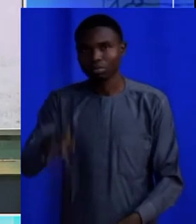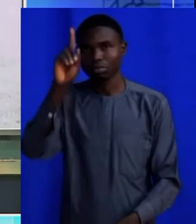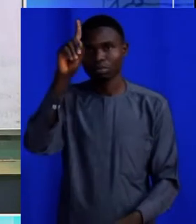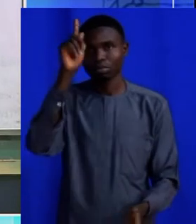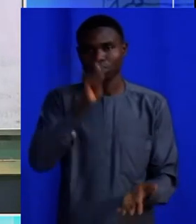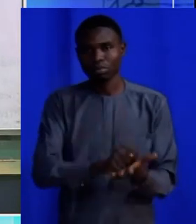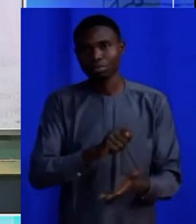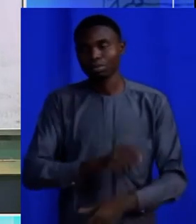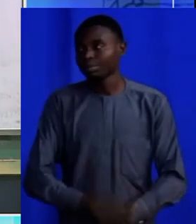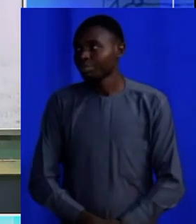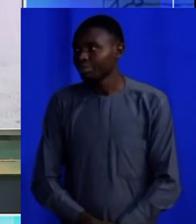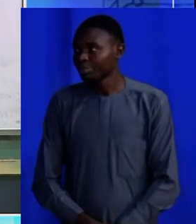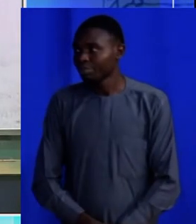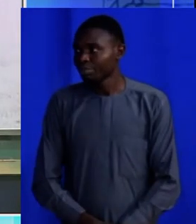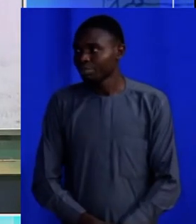with running water.